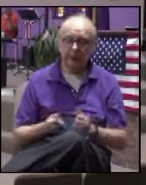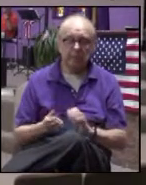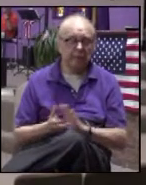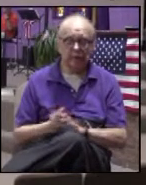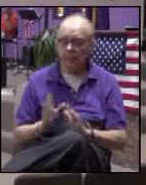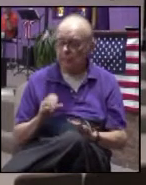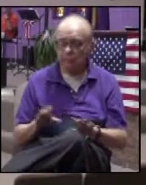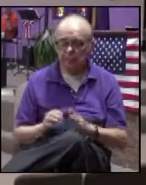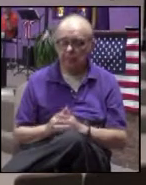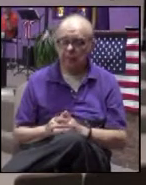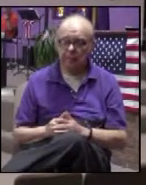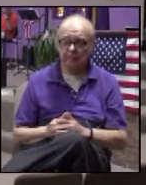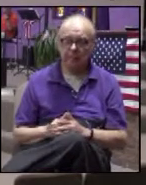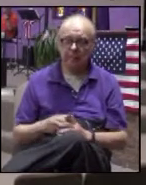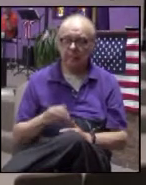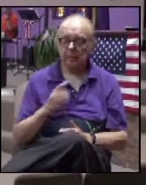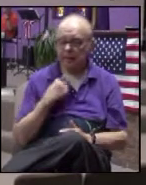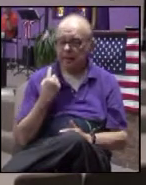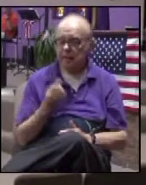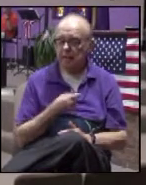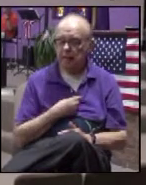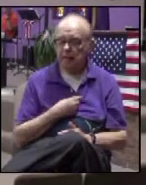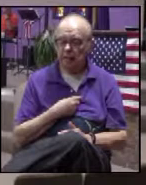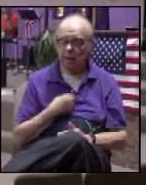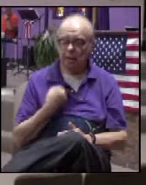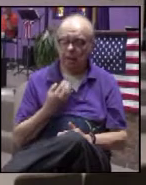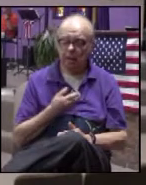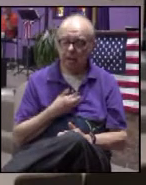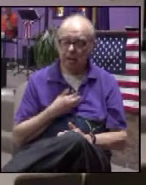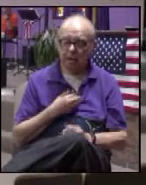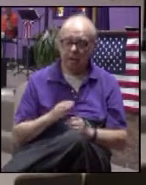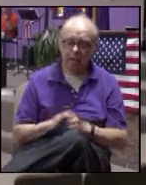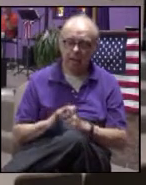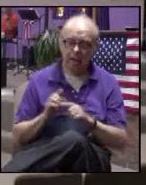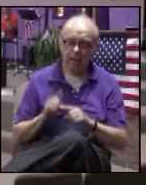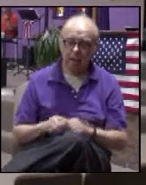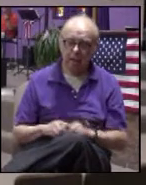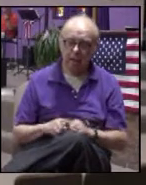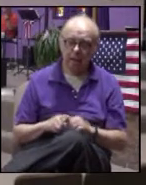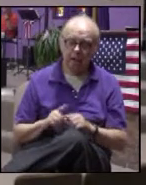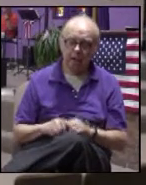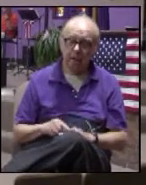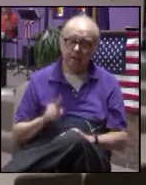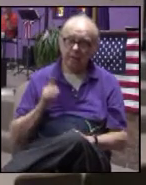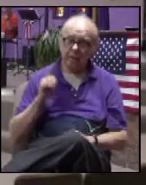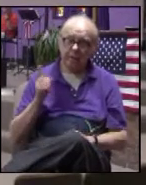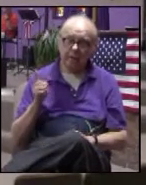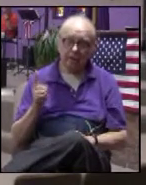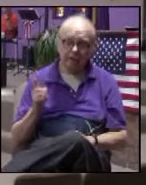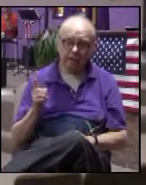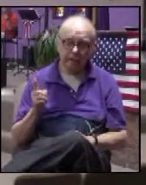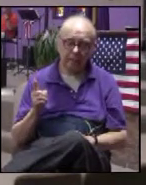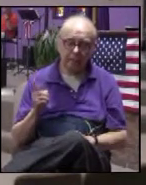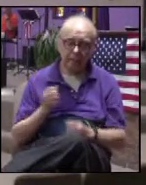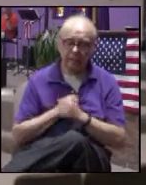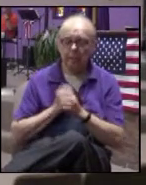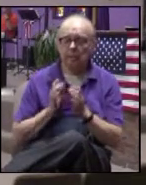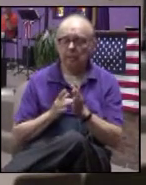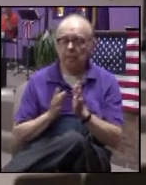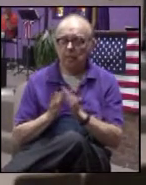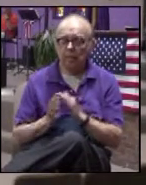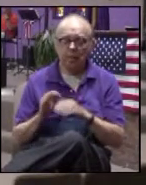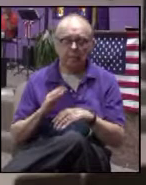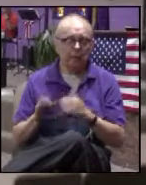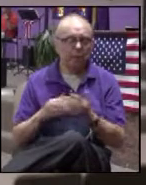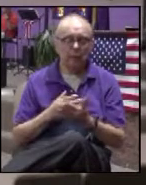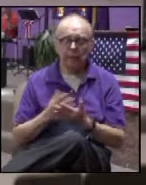that. But what he is telling us is our utter and total dependence must be upon him. We must love Jesus above all